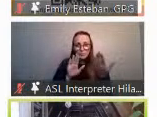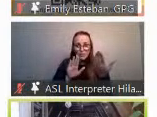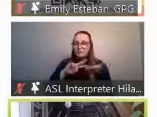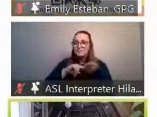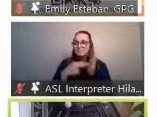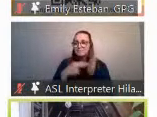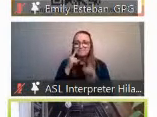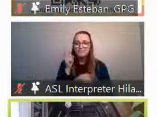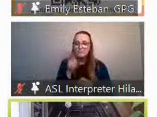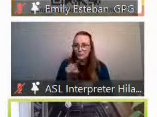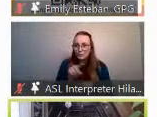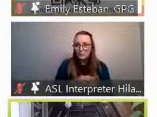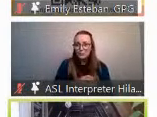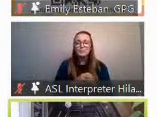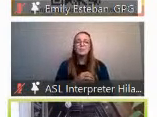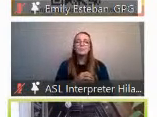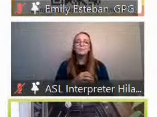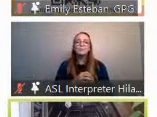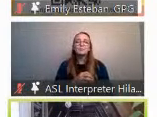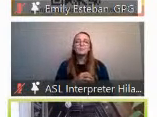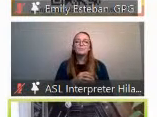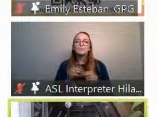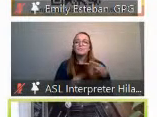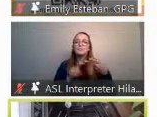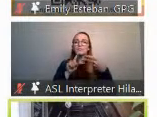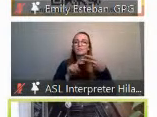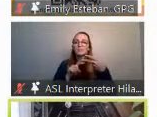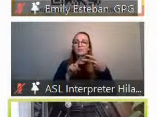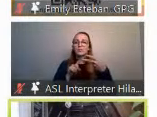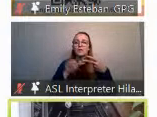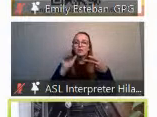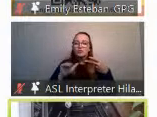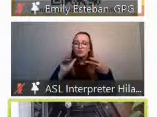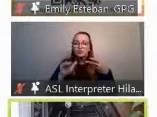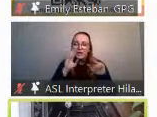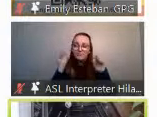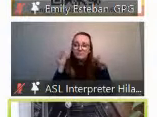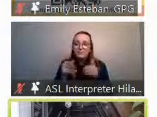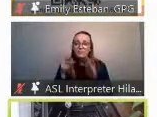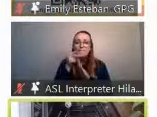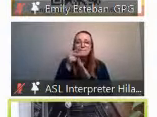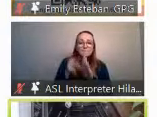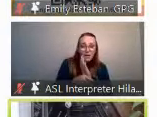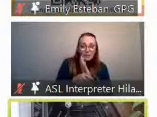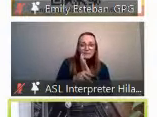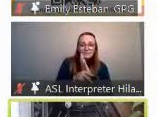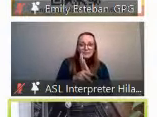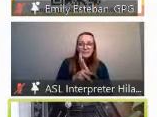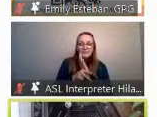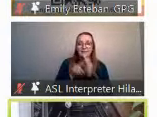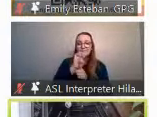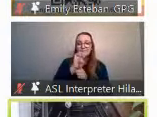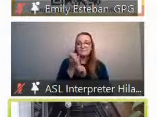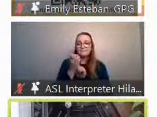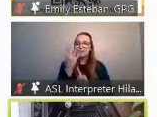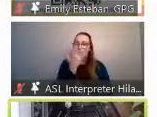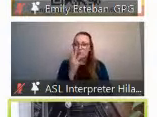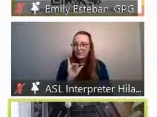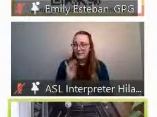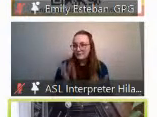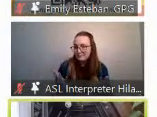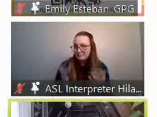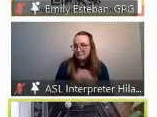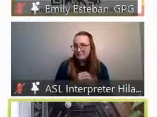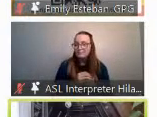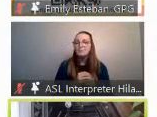you? And what does a child-centered policy ecosystem look like? We invite you as